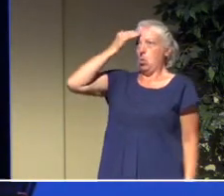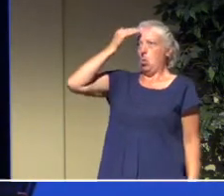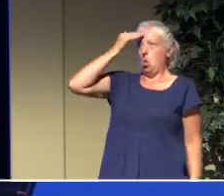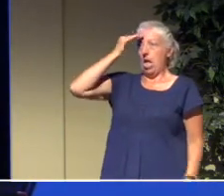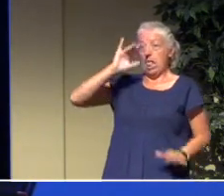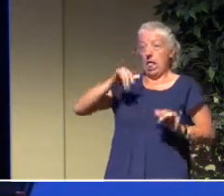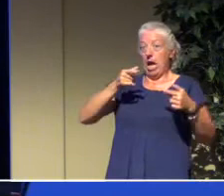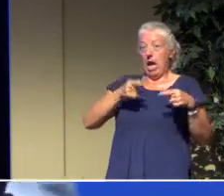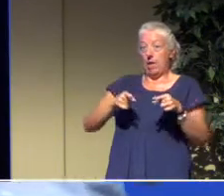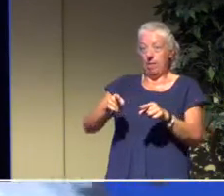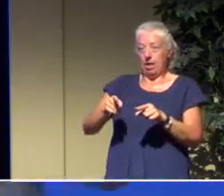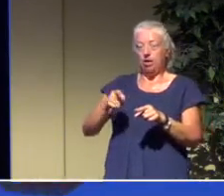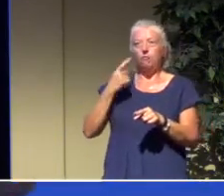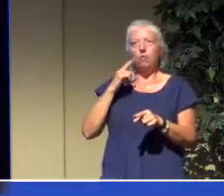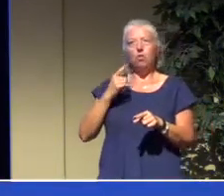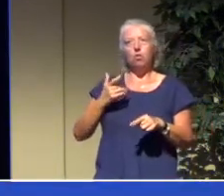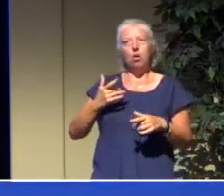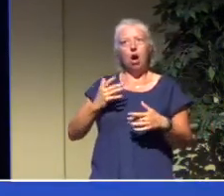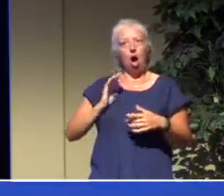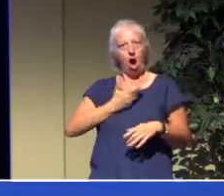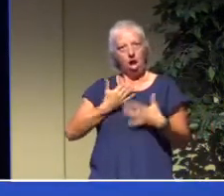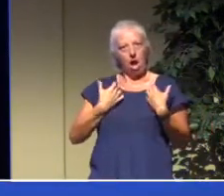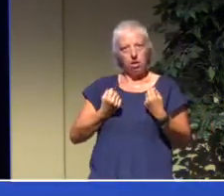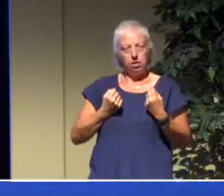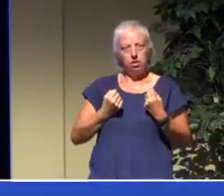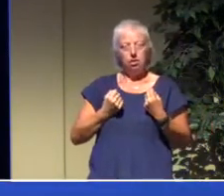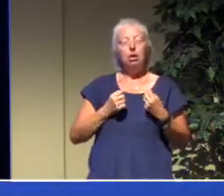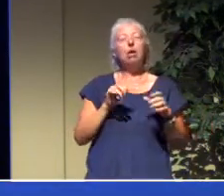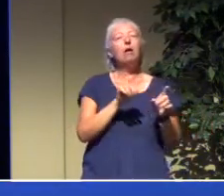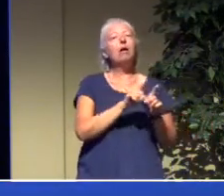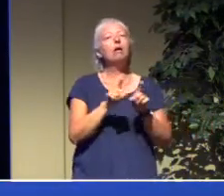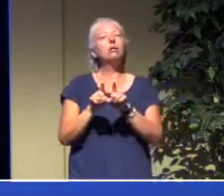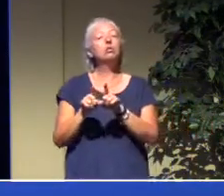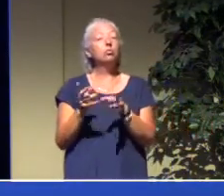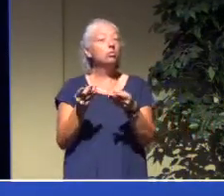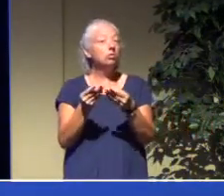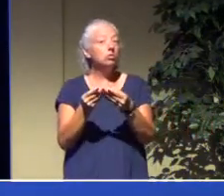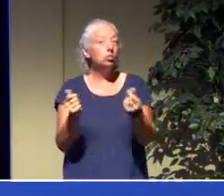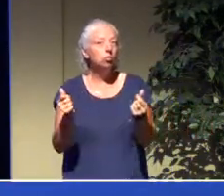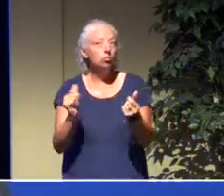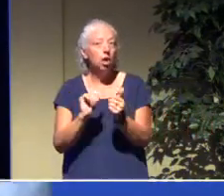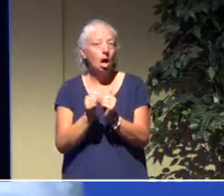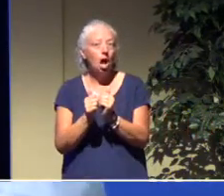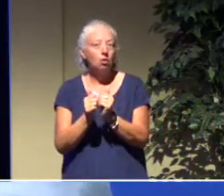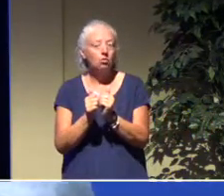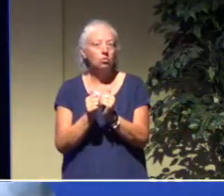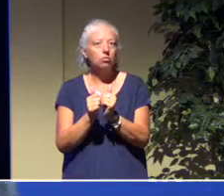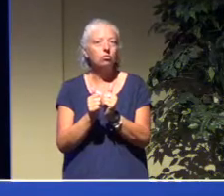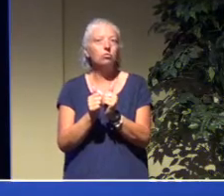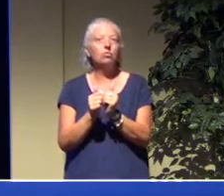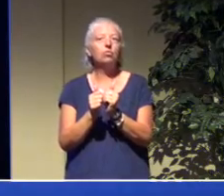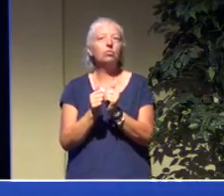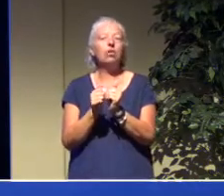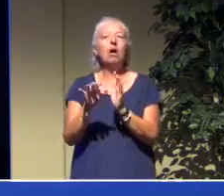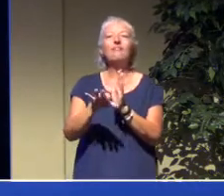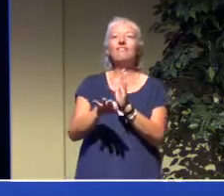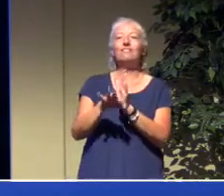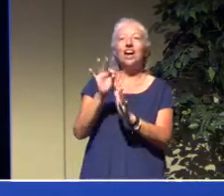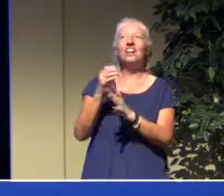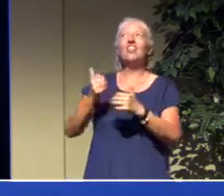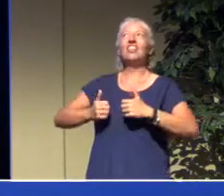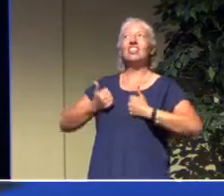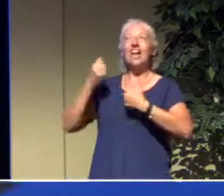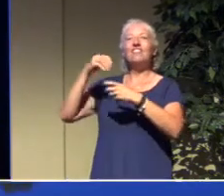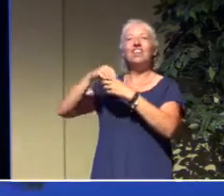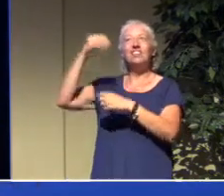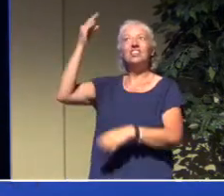know, caring well for ourselves, but he says the solution is to find our life in God and find